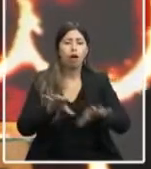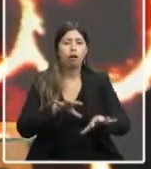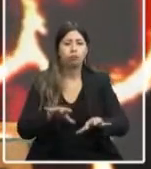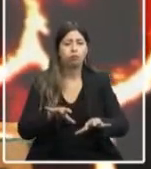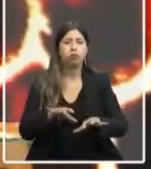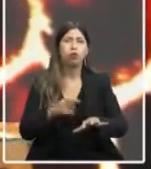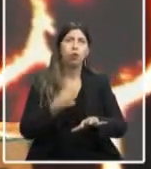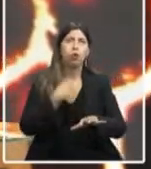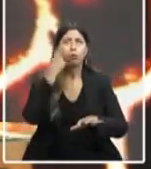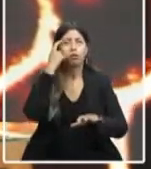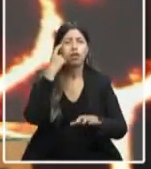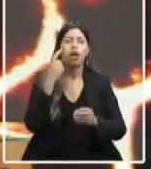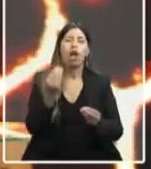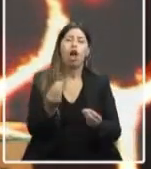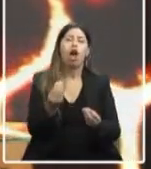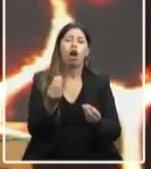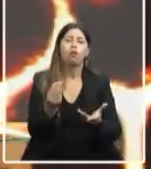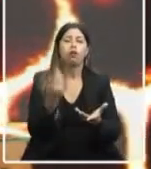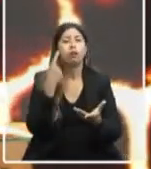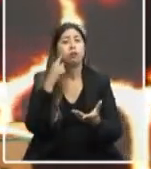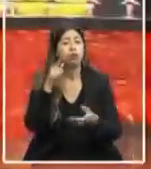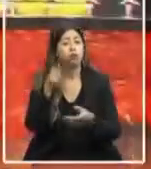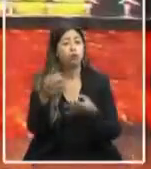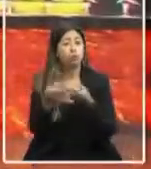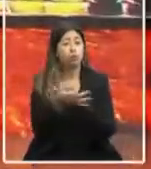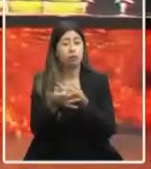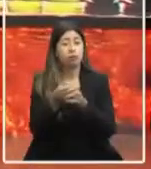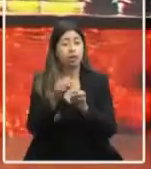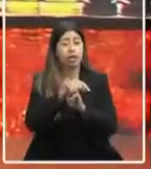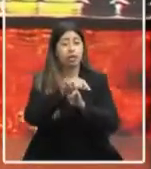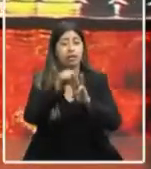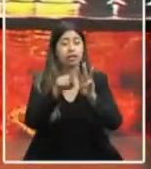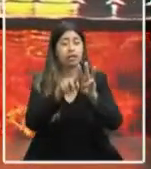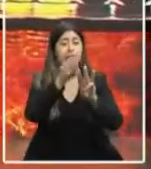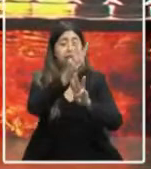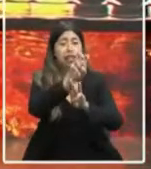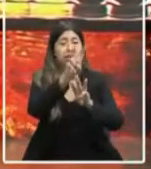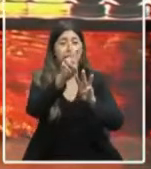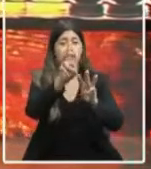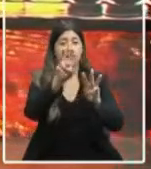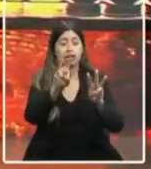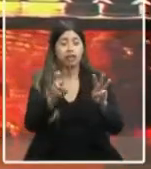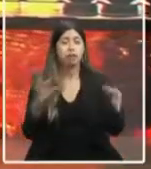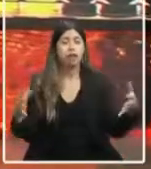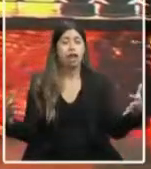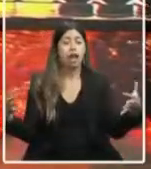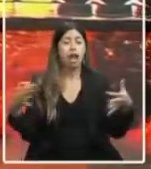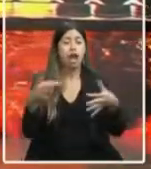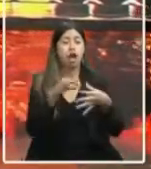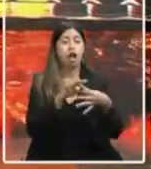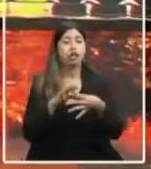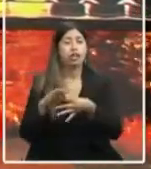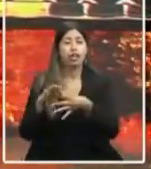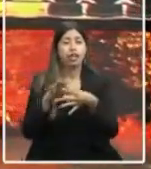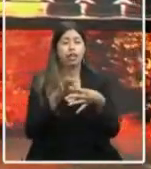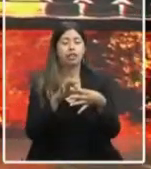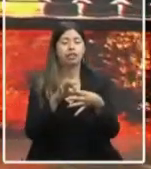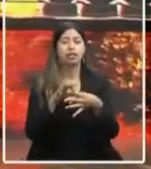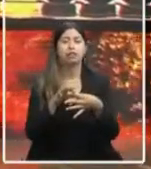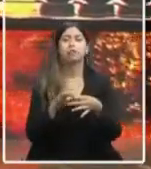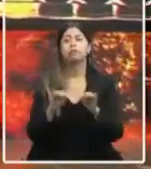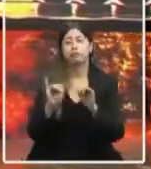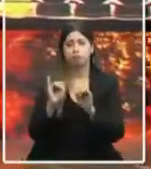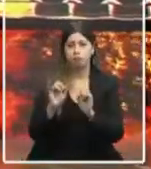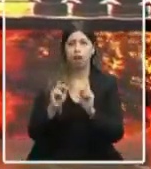interconnected transitions that you suggest? Okay, well, I'll start with one, which is that much of nature's goods